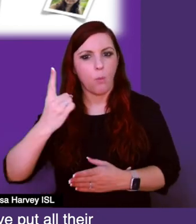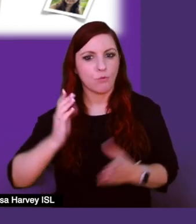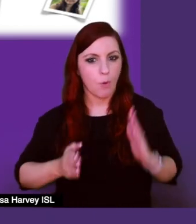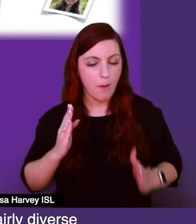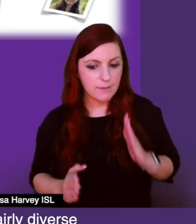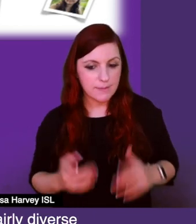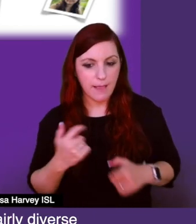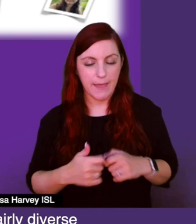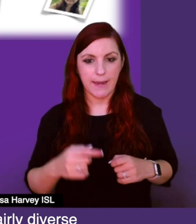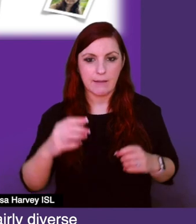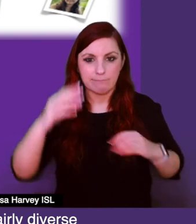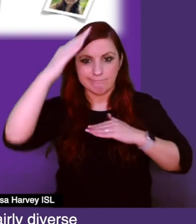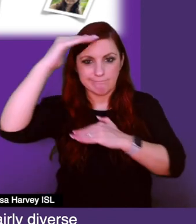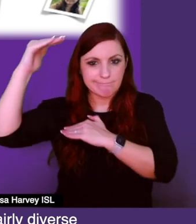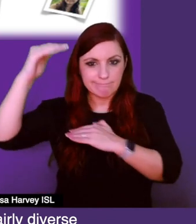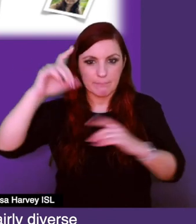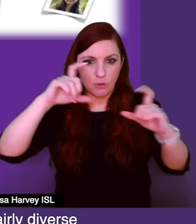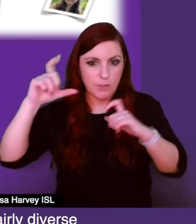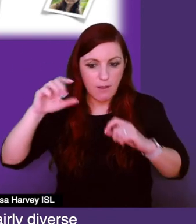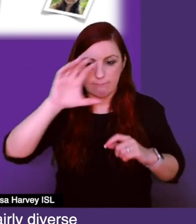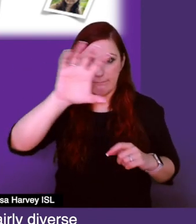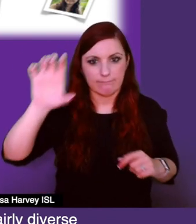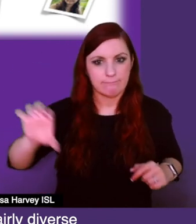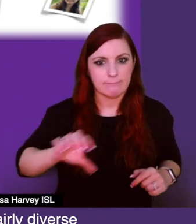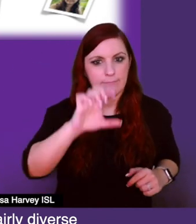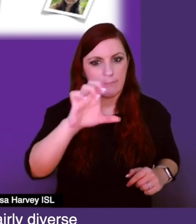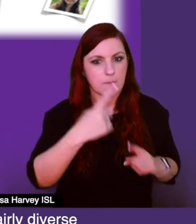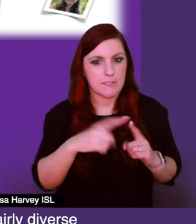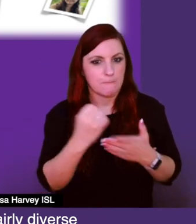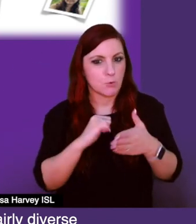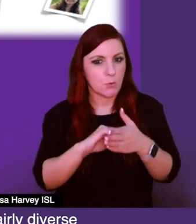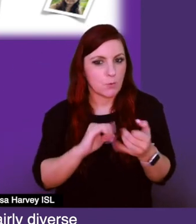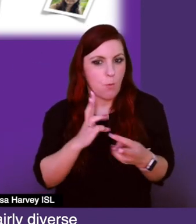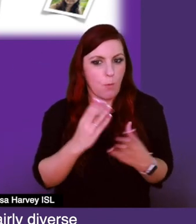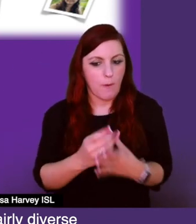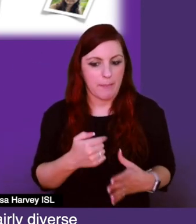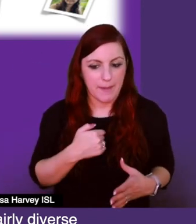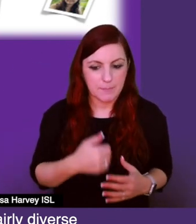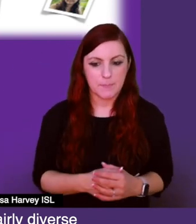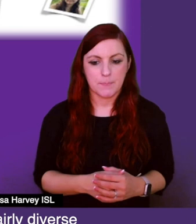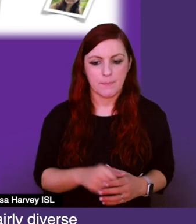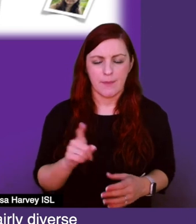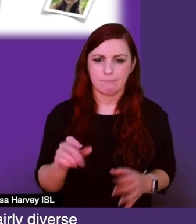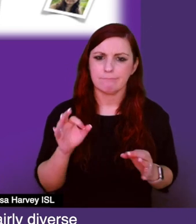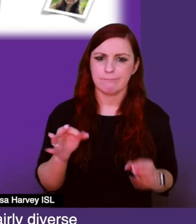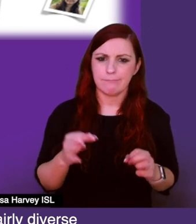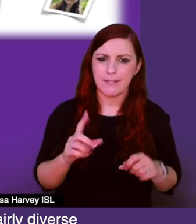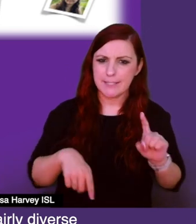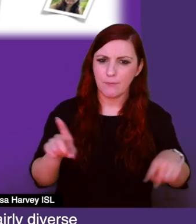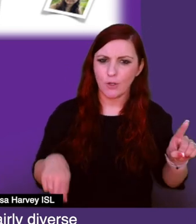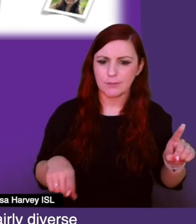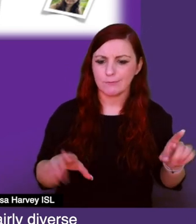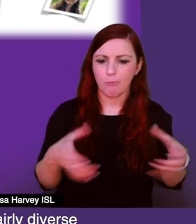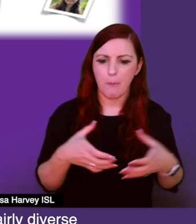robots, and headshots of all of the different students. And they are a fairly